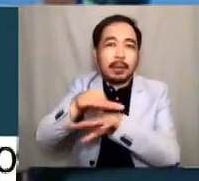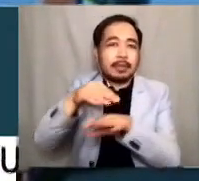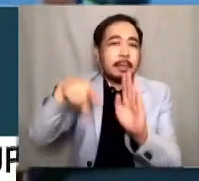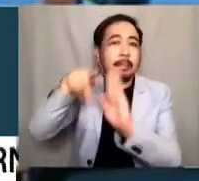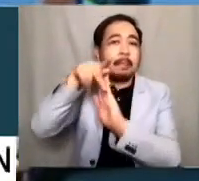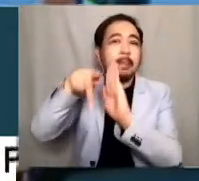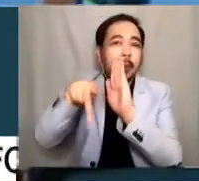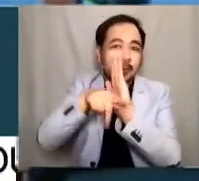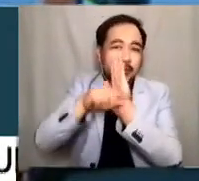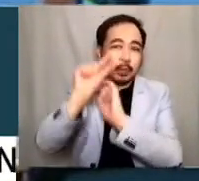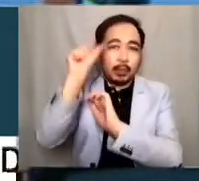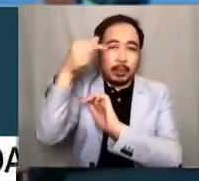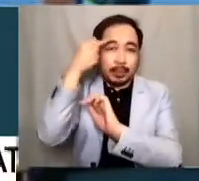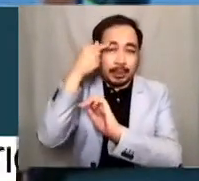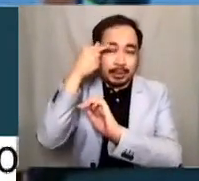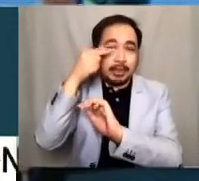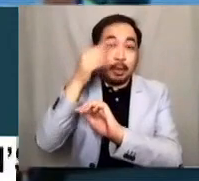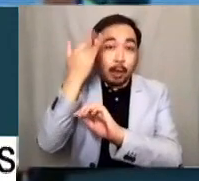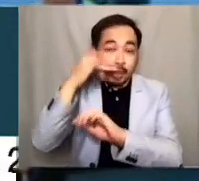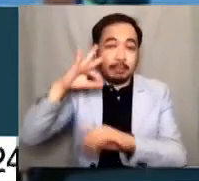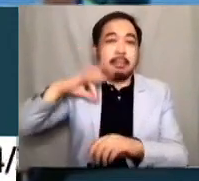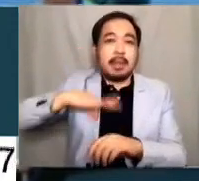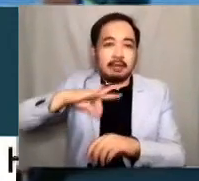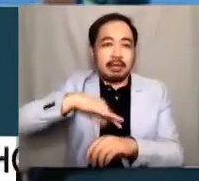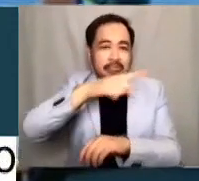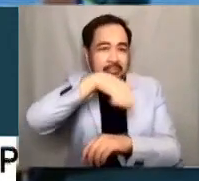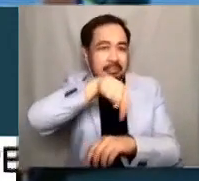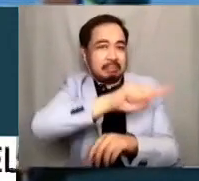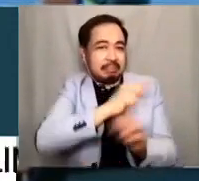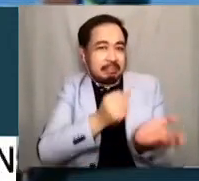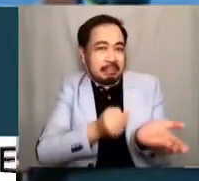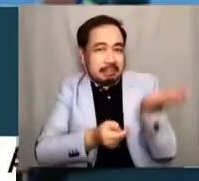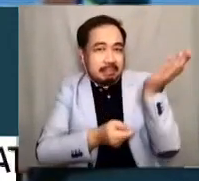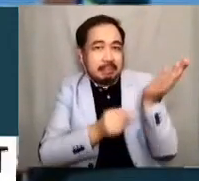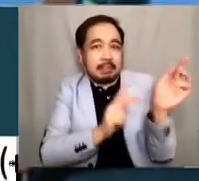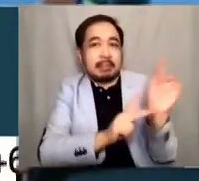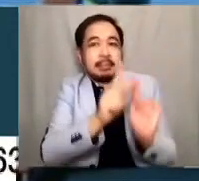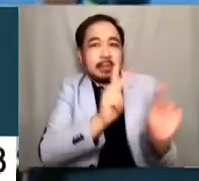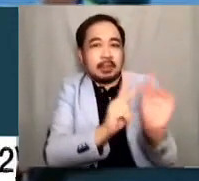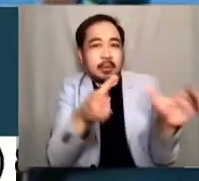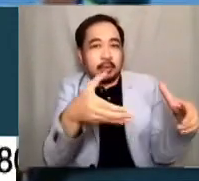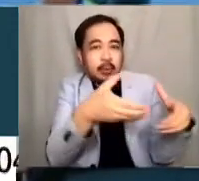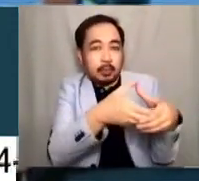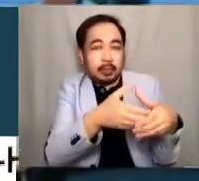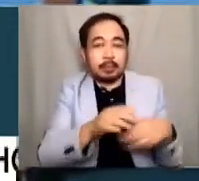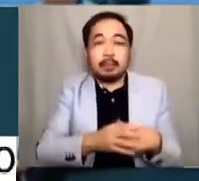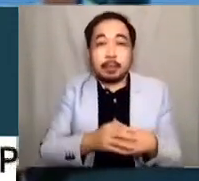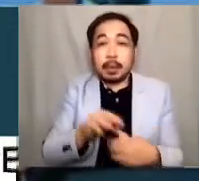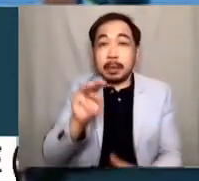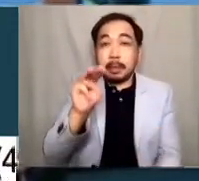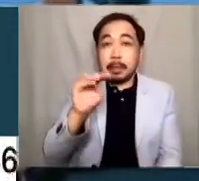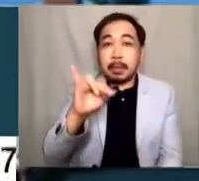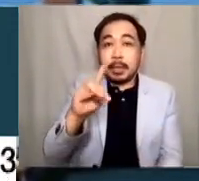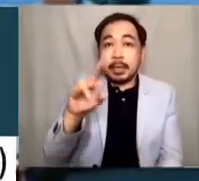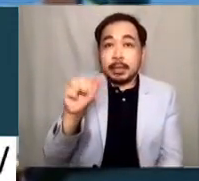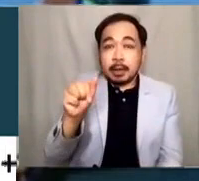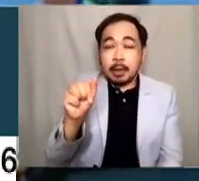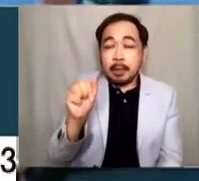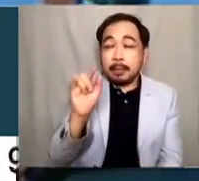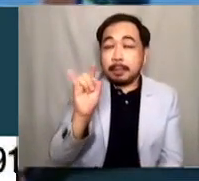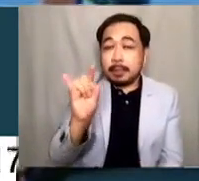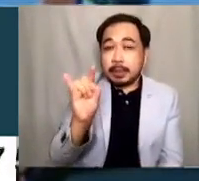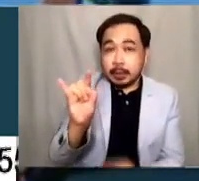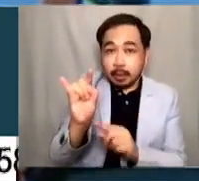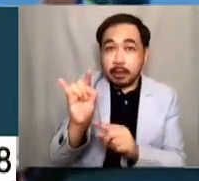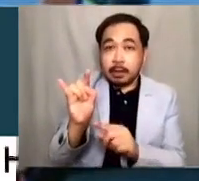their advantage. Media is a powerful tool in the hands